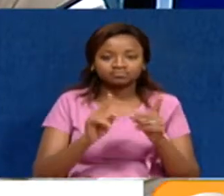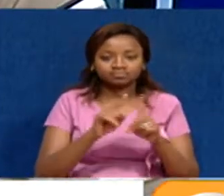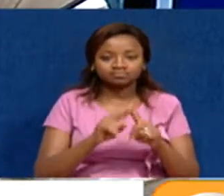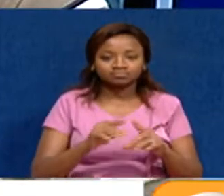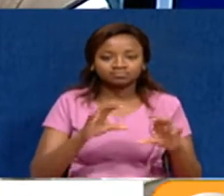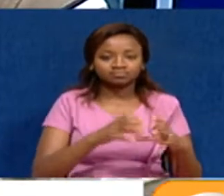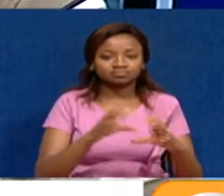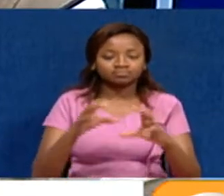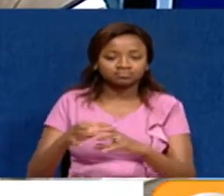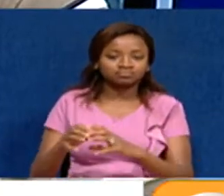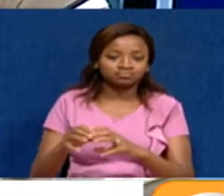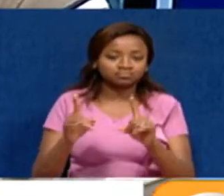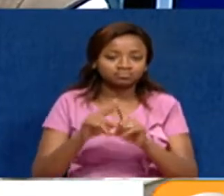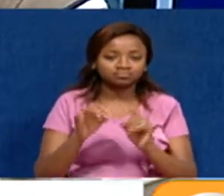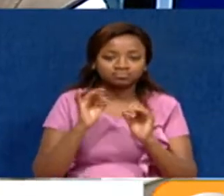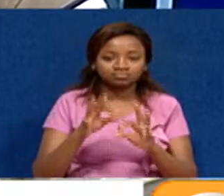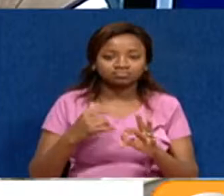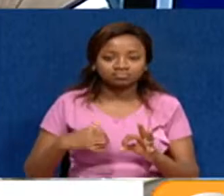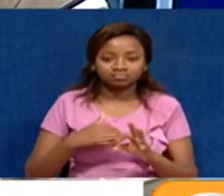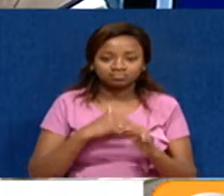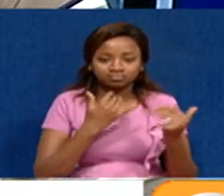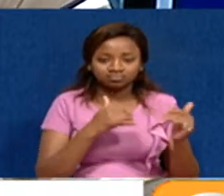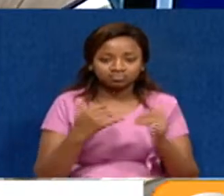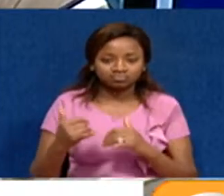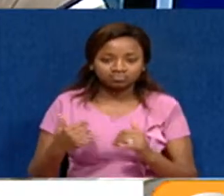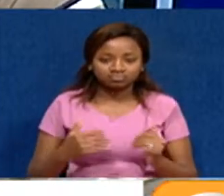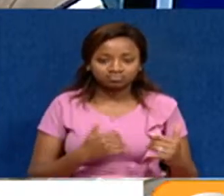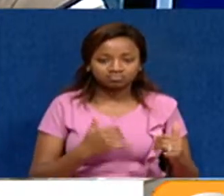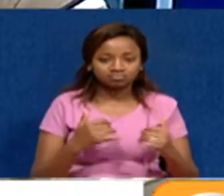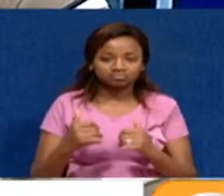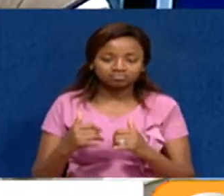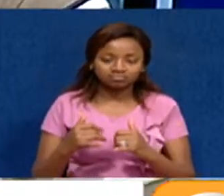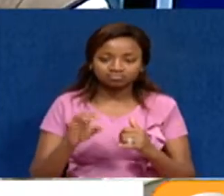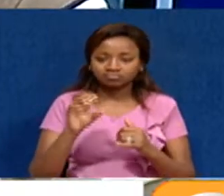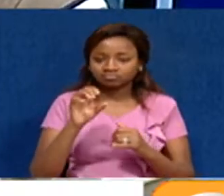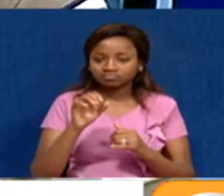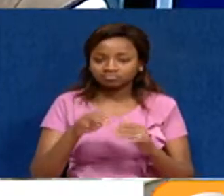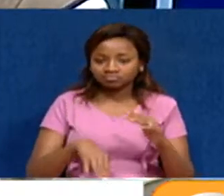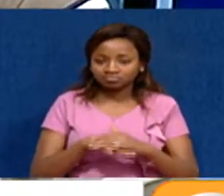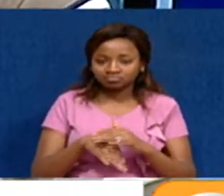said, our players will not be able to move out, and our referees